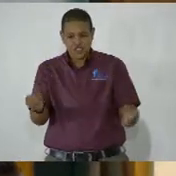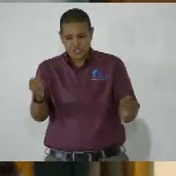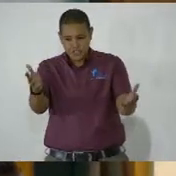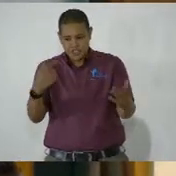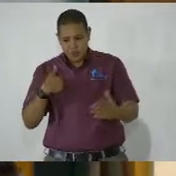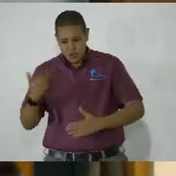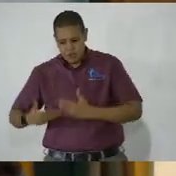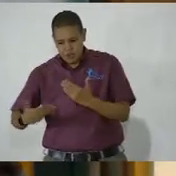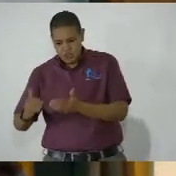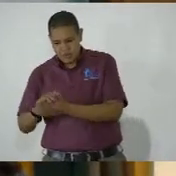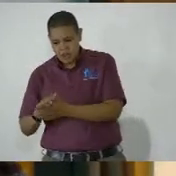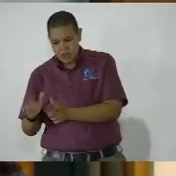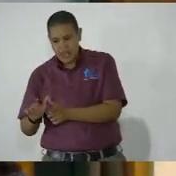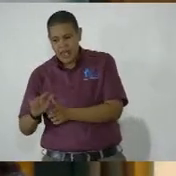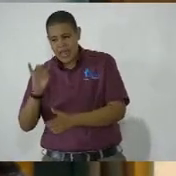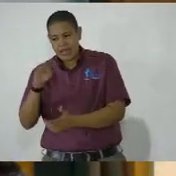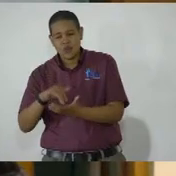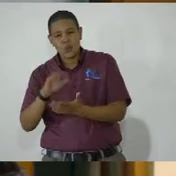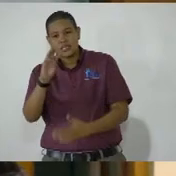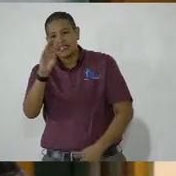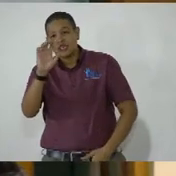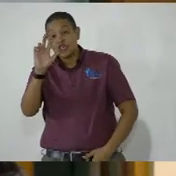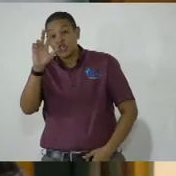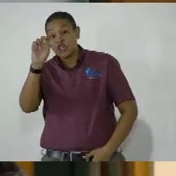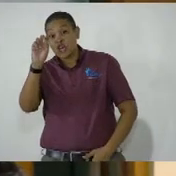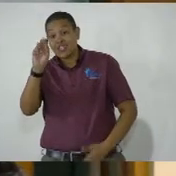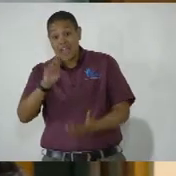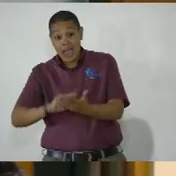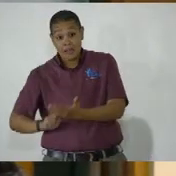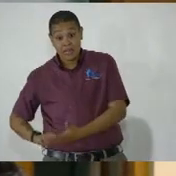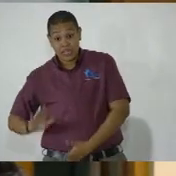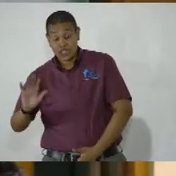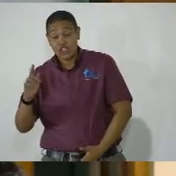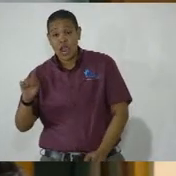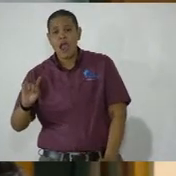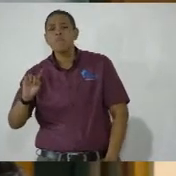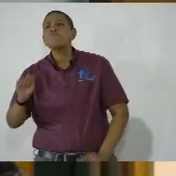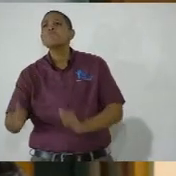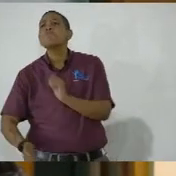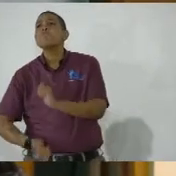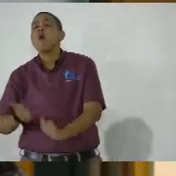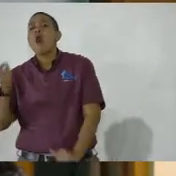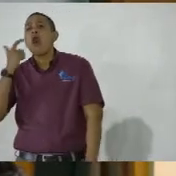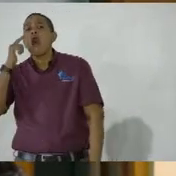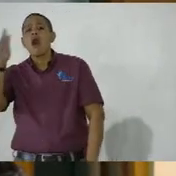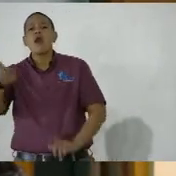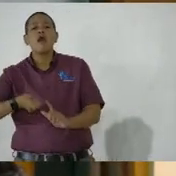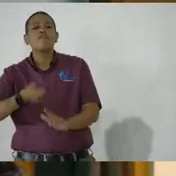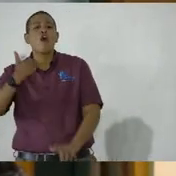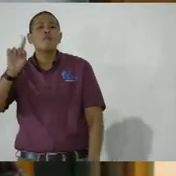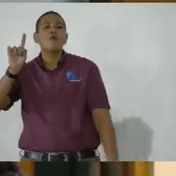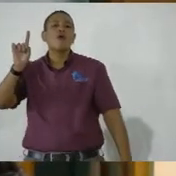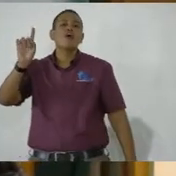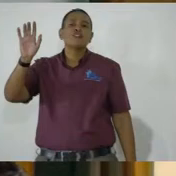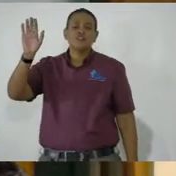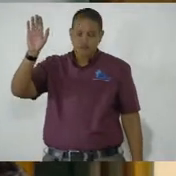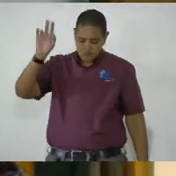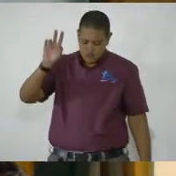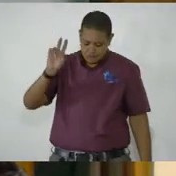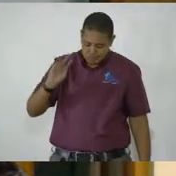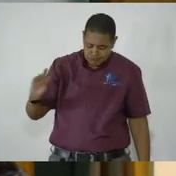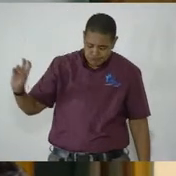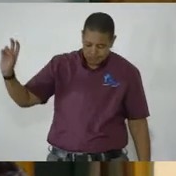processed, Madam Speaker, 8,630 applications, most of which were from the tourists,